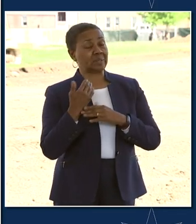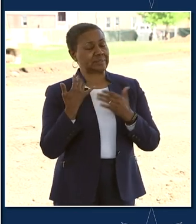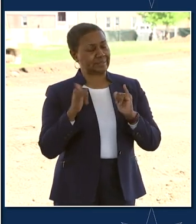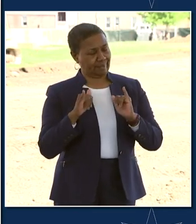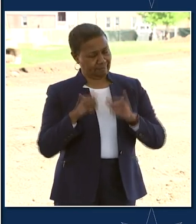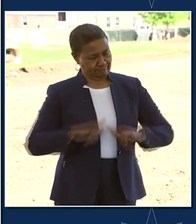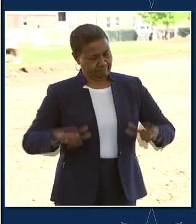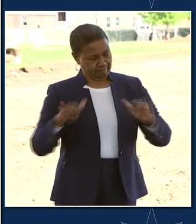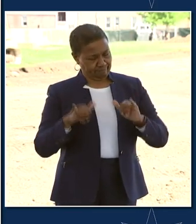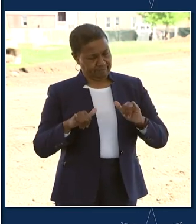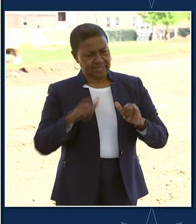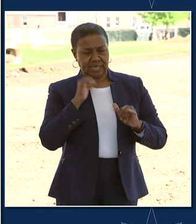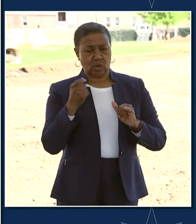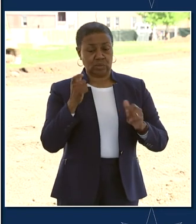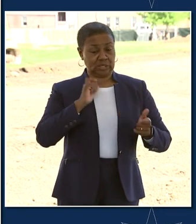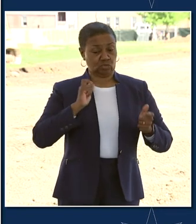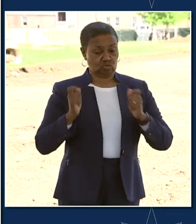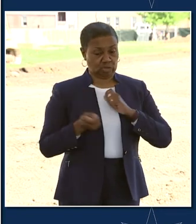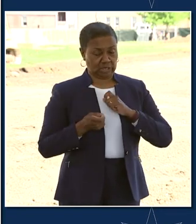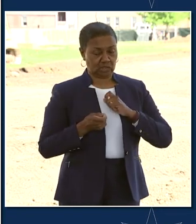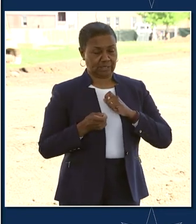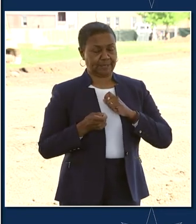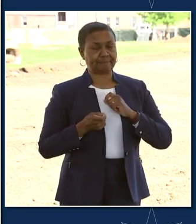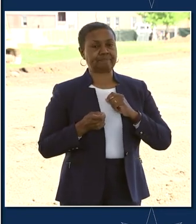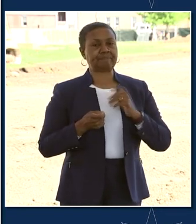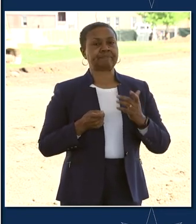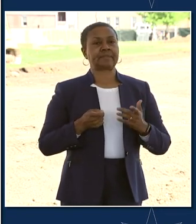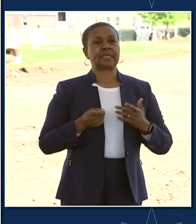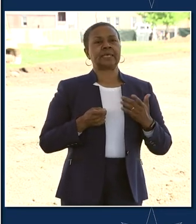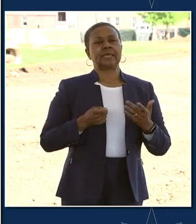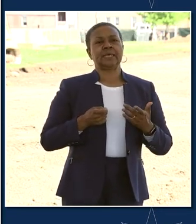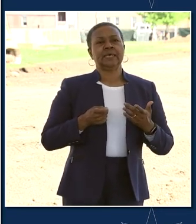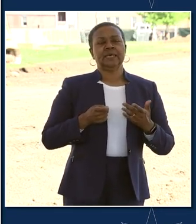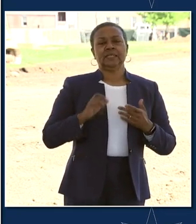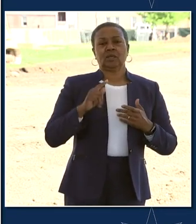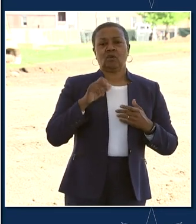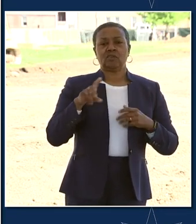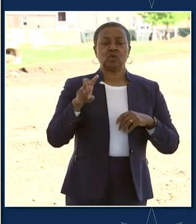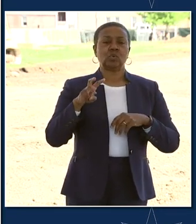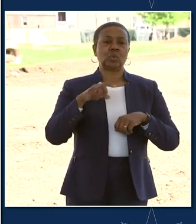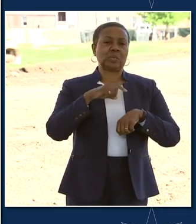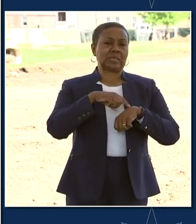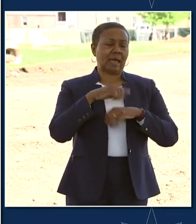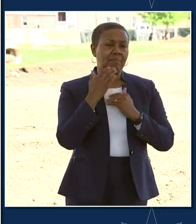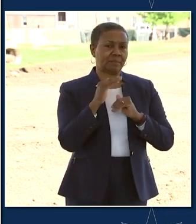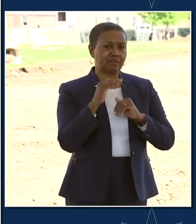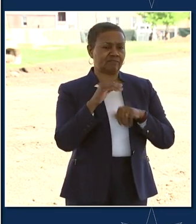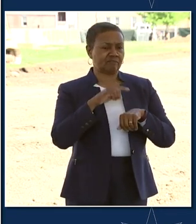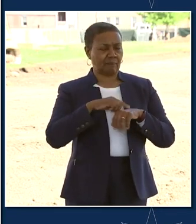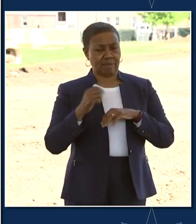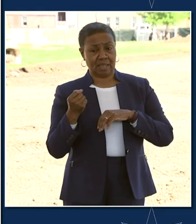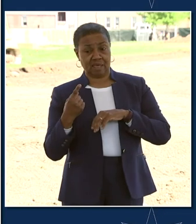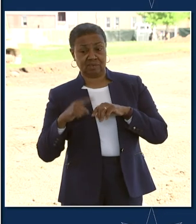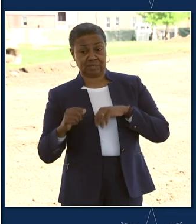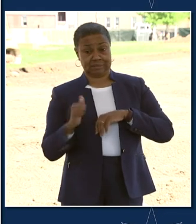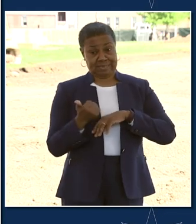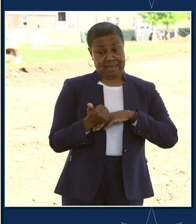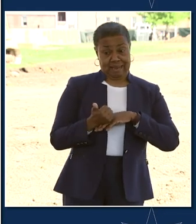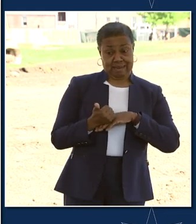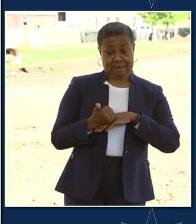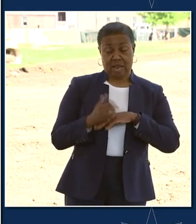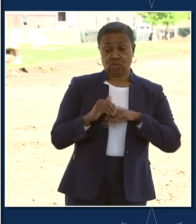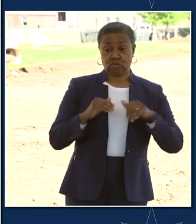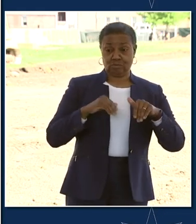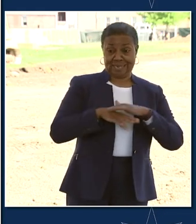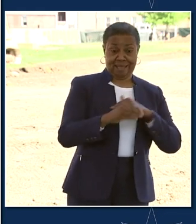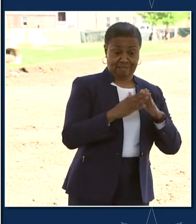not just about changing the curfew from 11 to 10. It's about